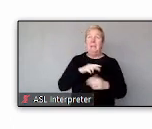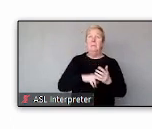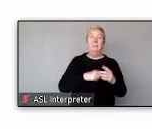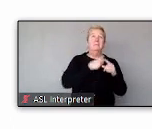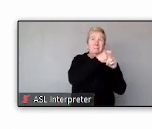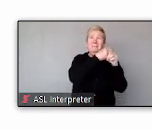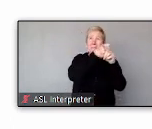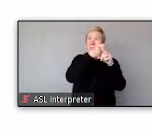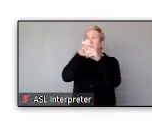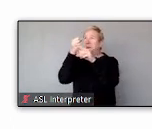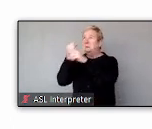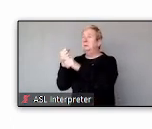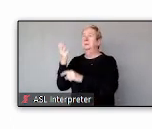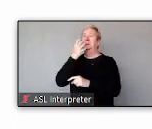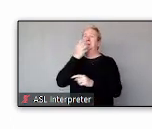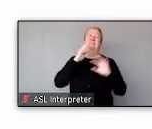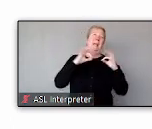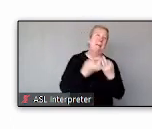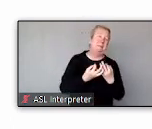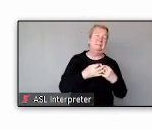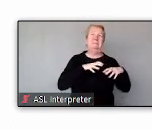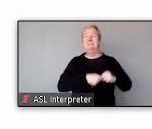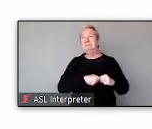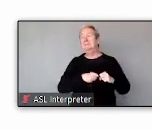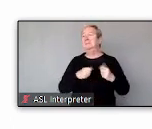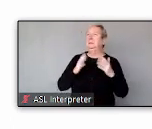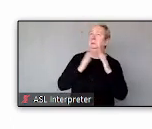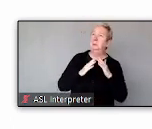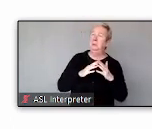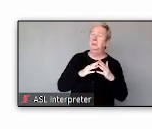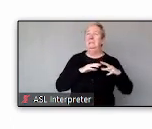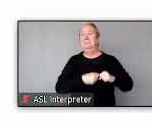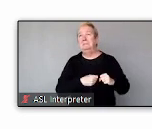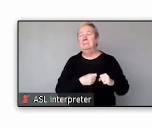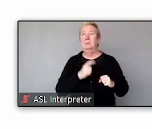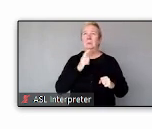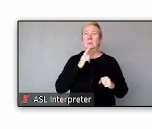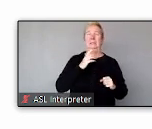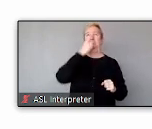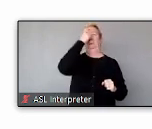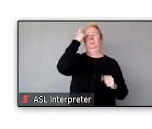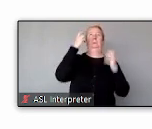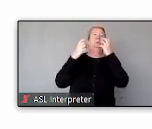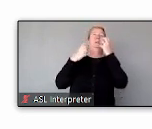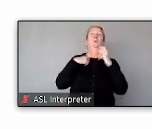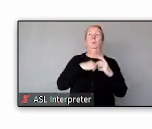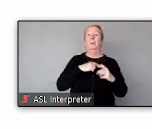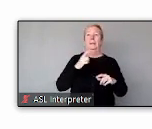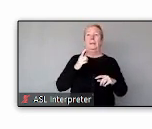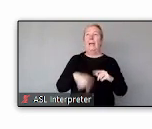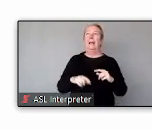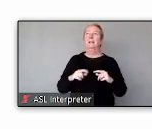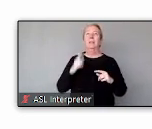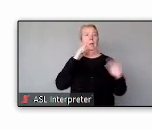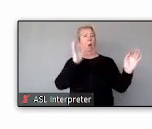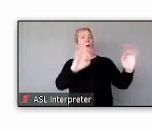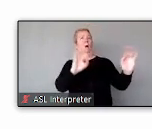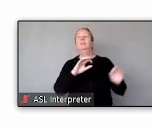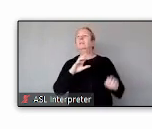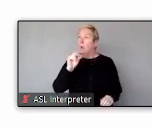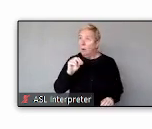individuals and families and communities that we can't forget. But at the same time, the good news is less people